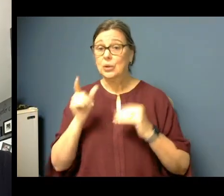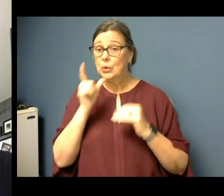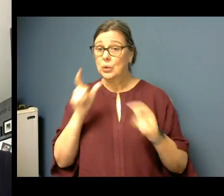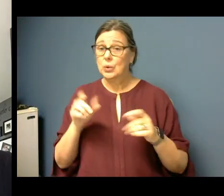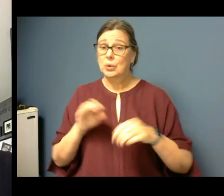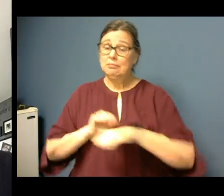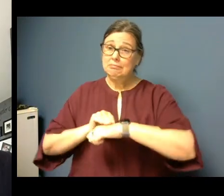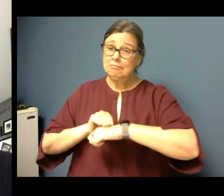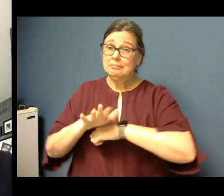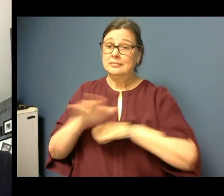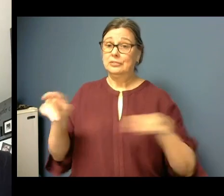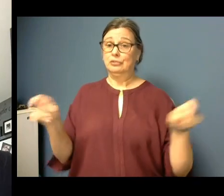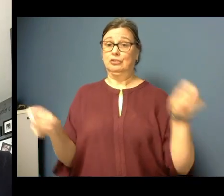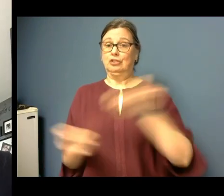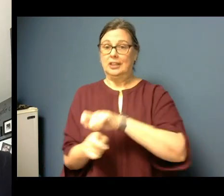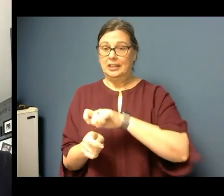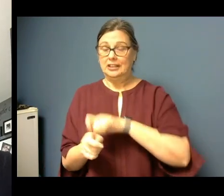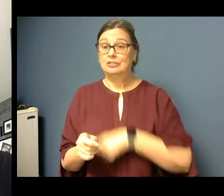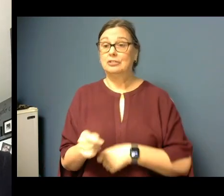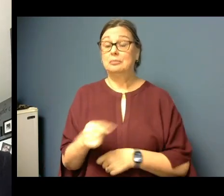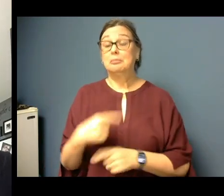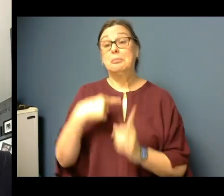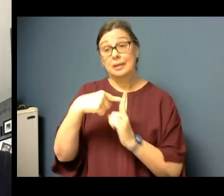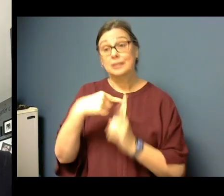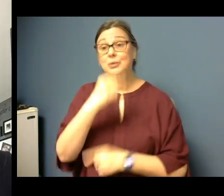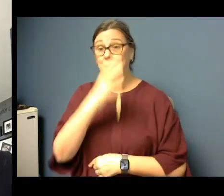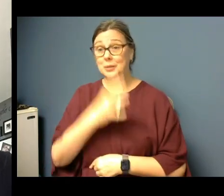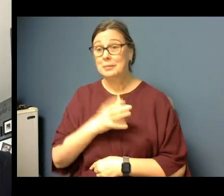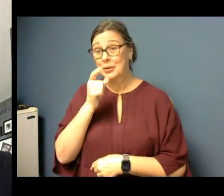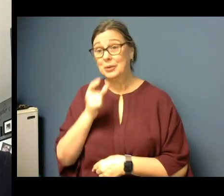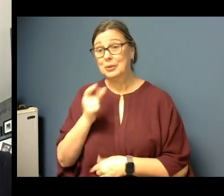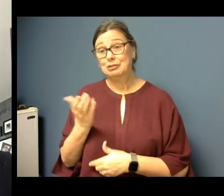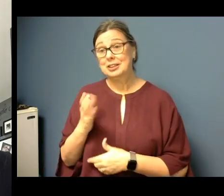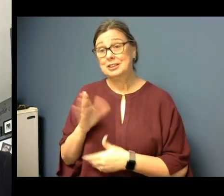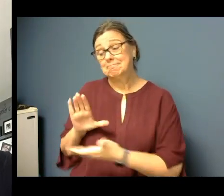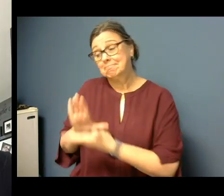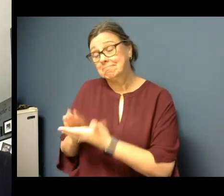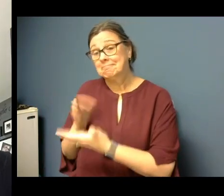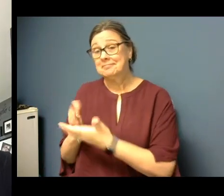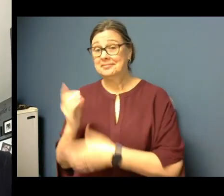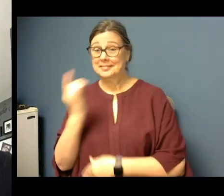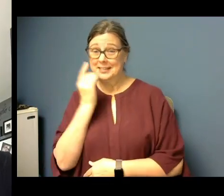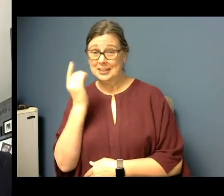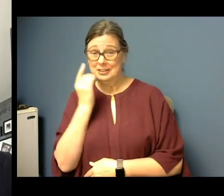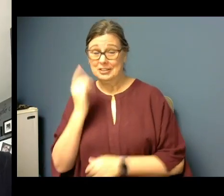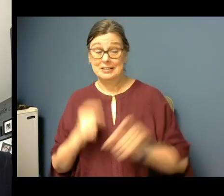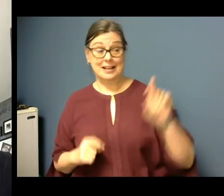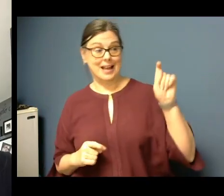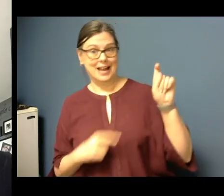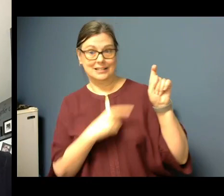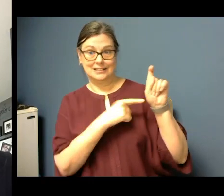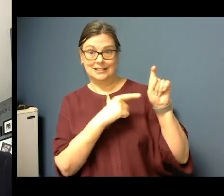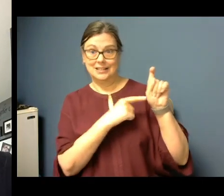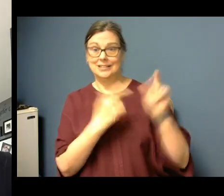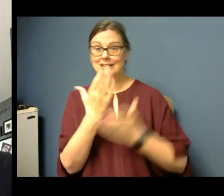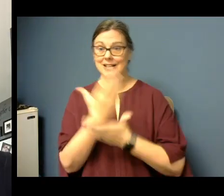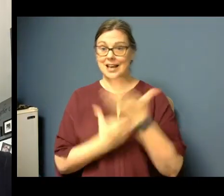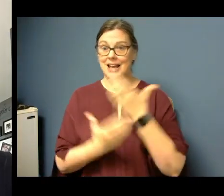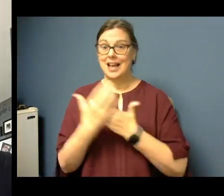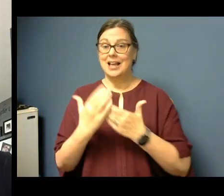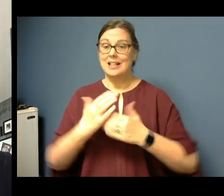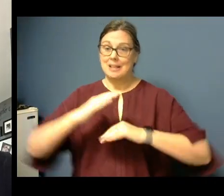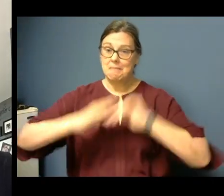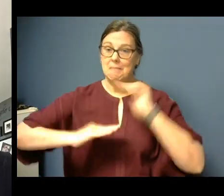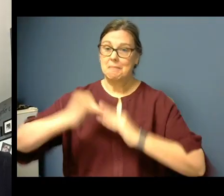changes, and the women who made dinner. X is the hand that built and shared and